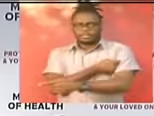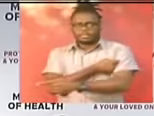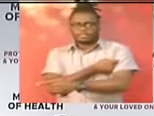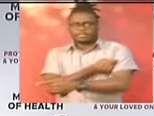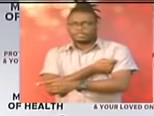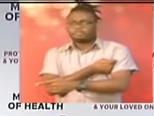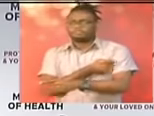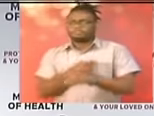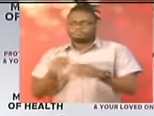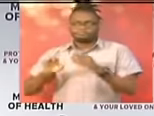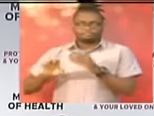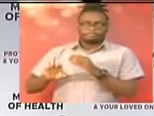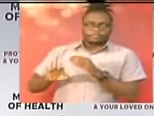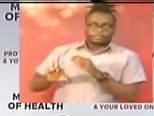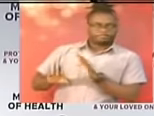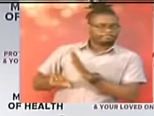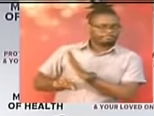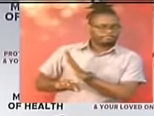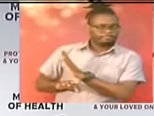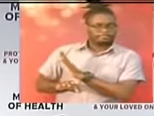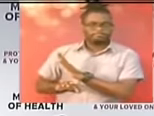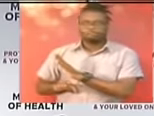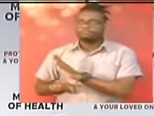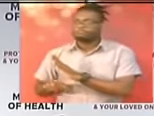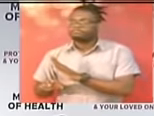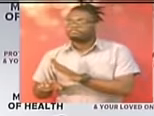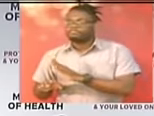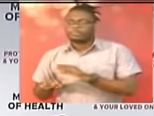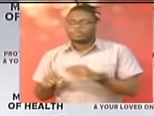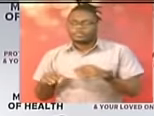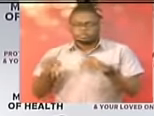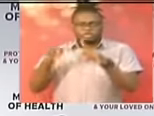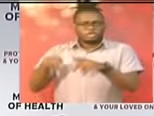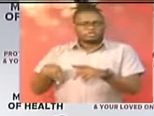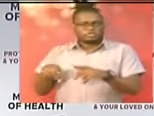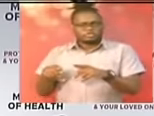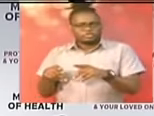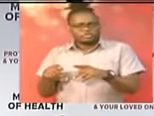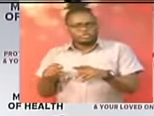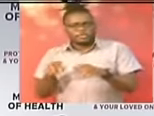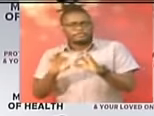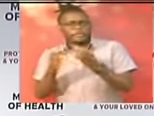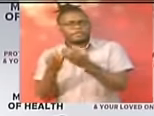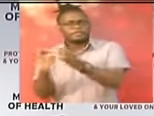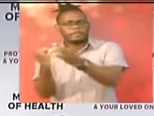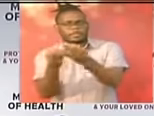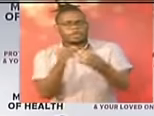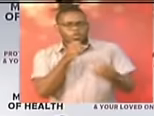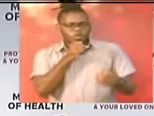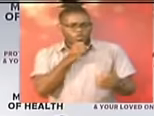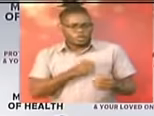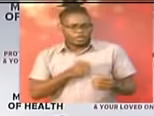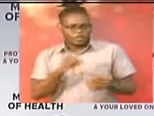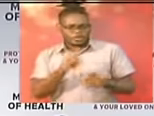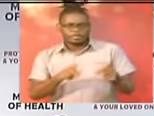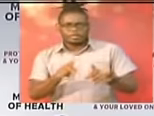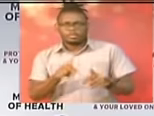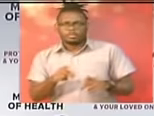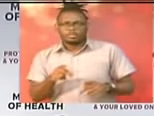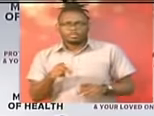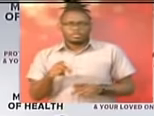by relatives of the elderly to give permission to the elderly to be vaccinated, particularly those